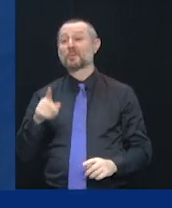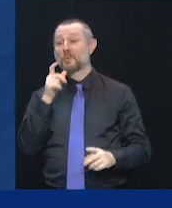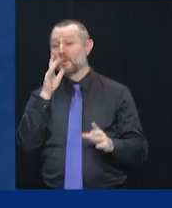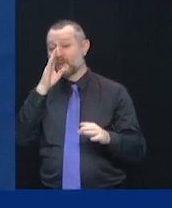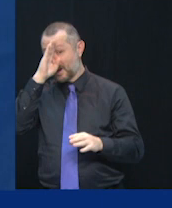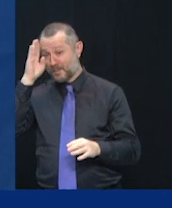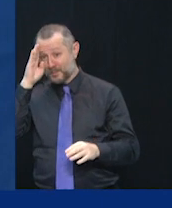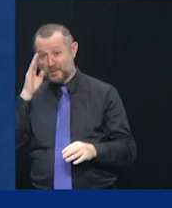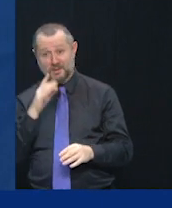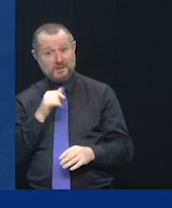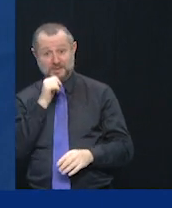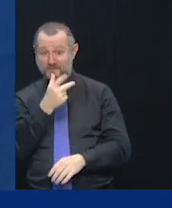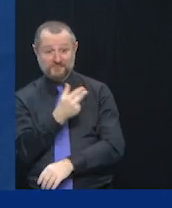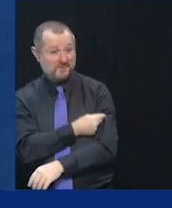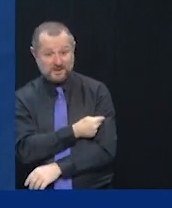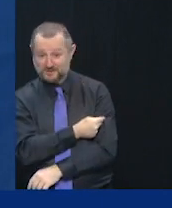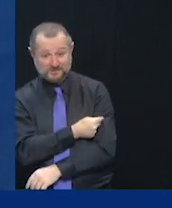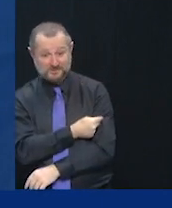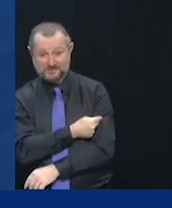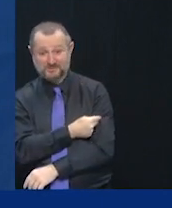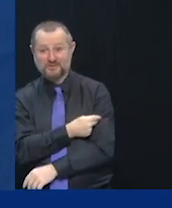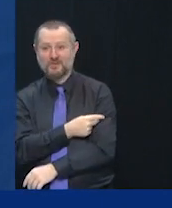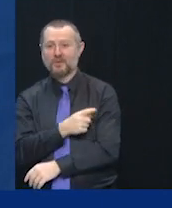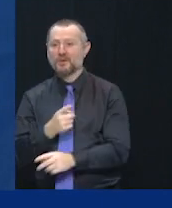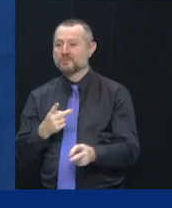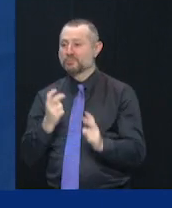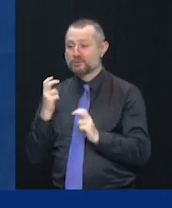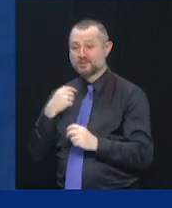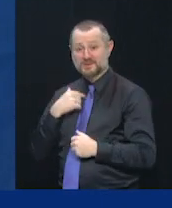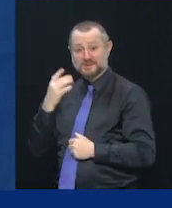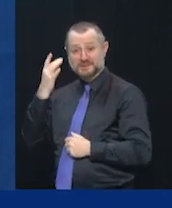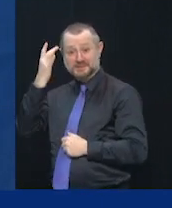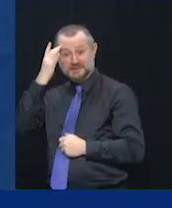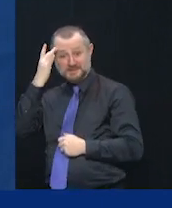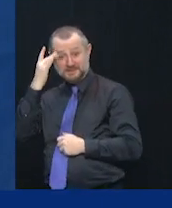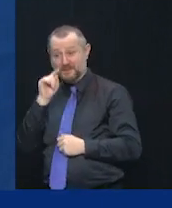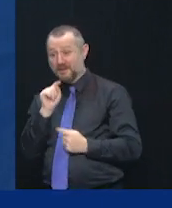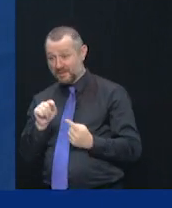the hospital workers get sick, the hospitals will fail.